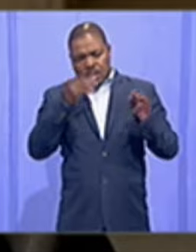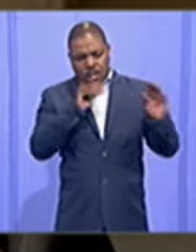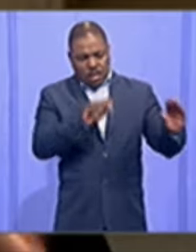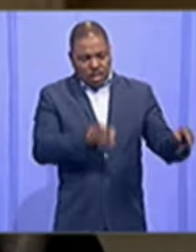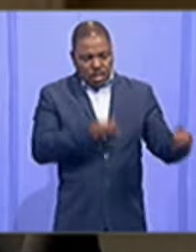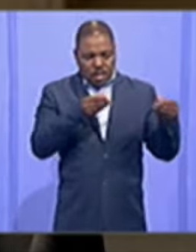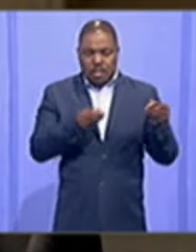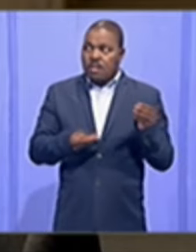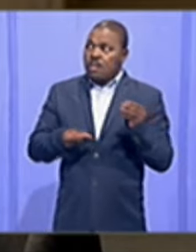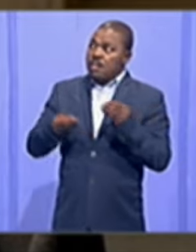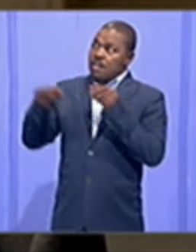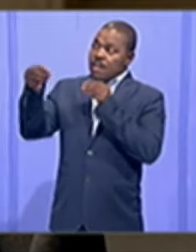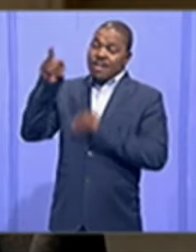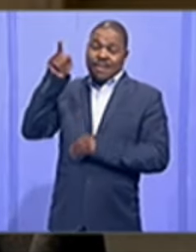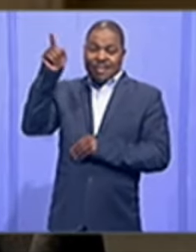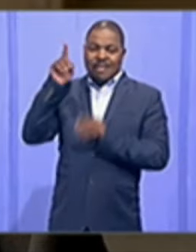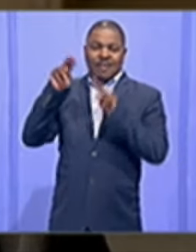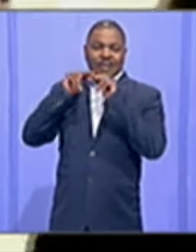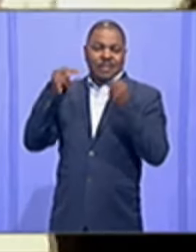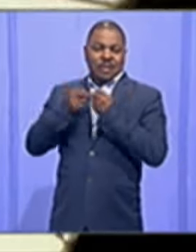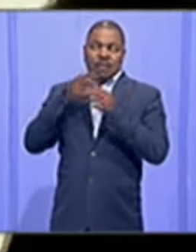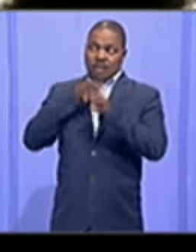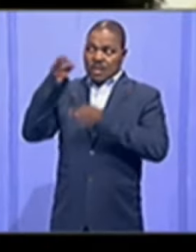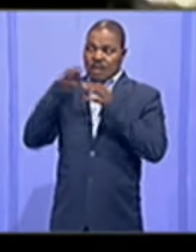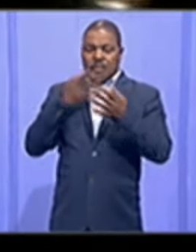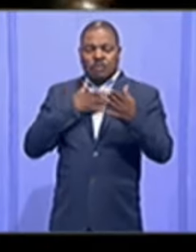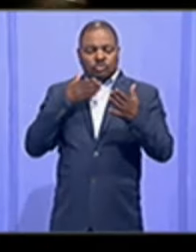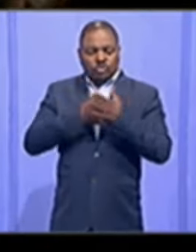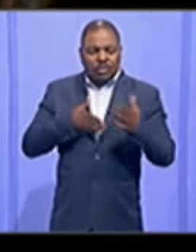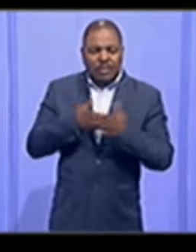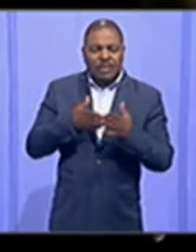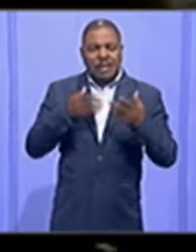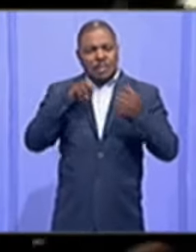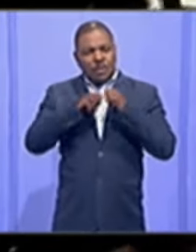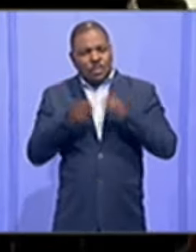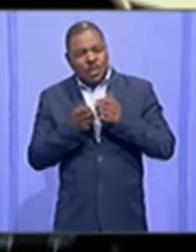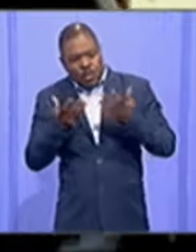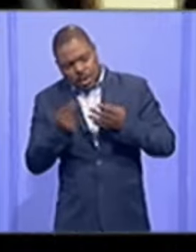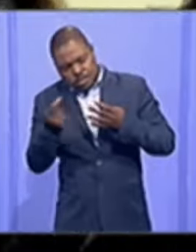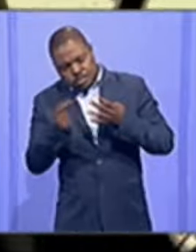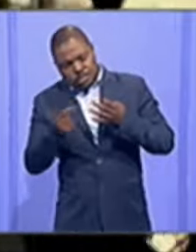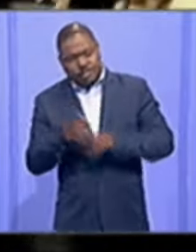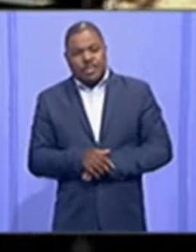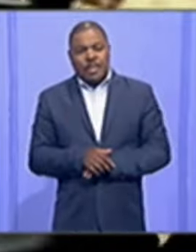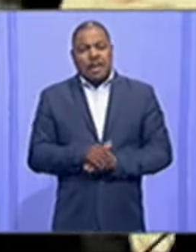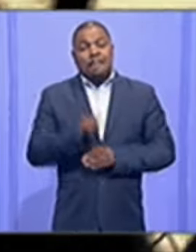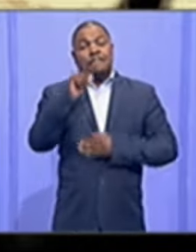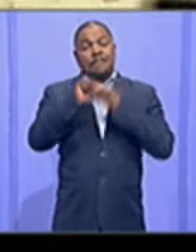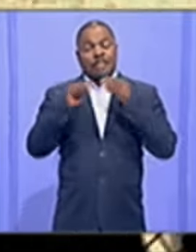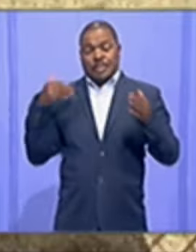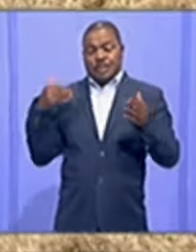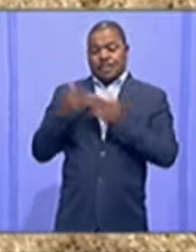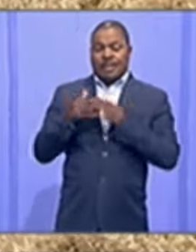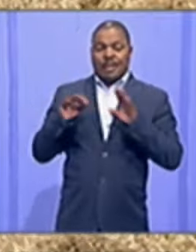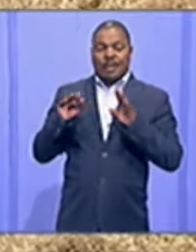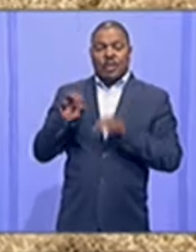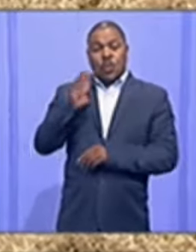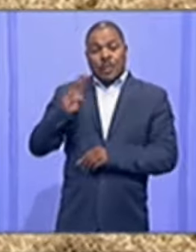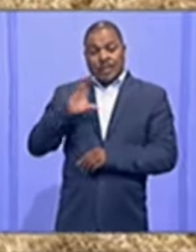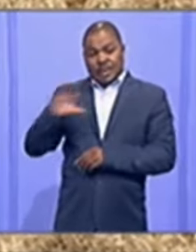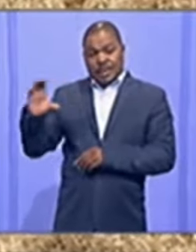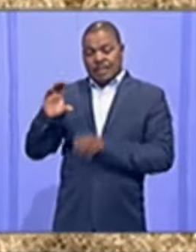that says here are the constraints, here are where the provinces are struggling. Mo dikgweding tsa sešweng, lefapha la thuto la Western